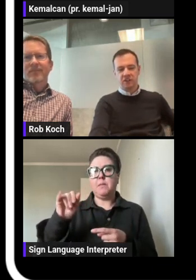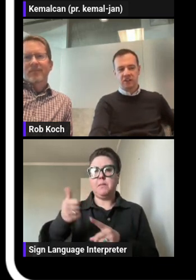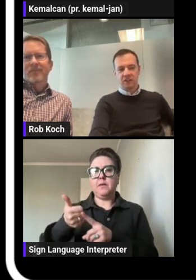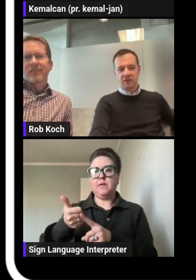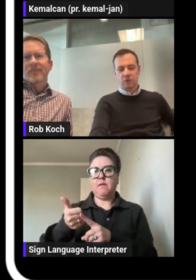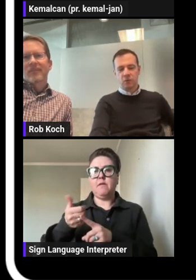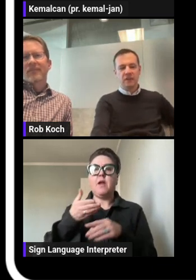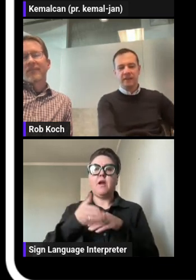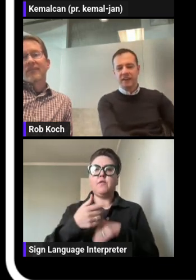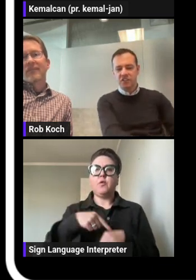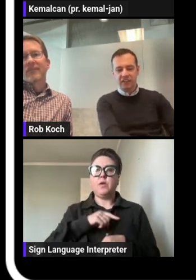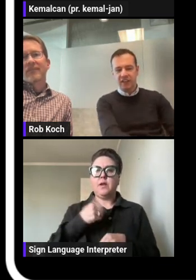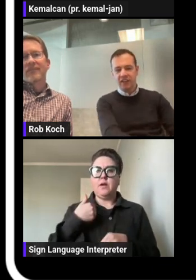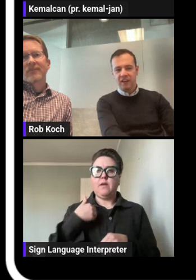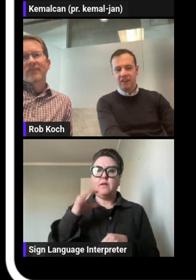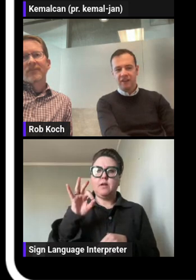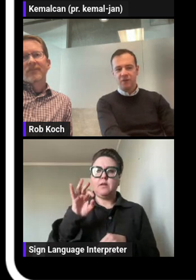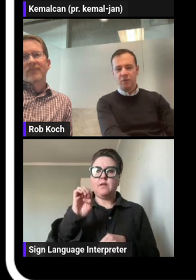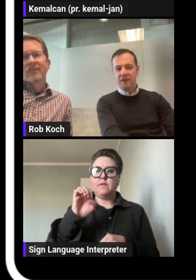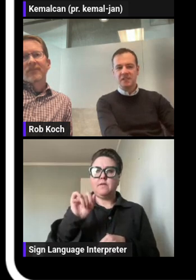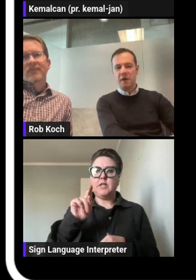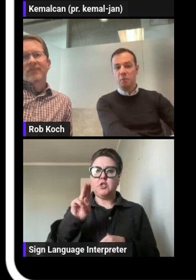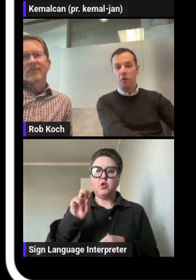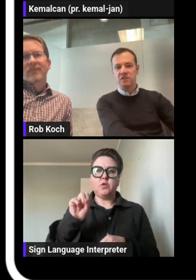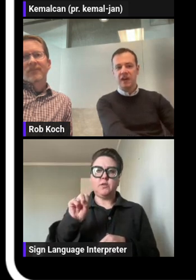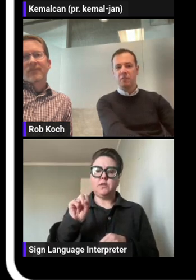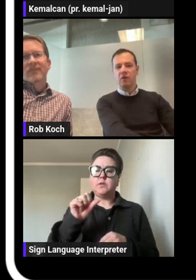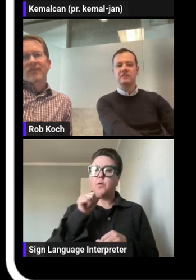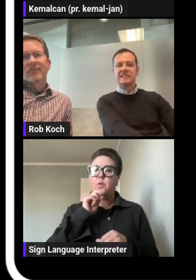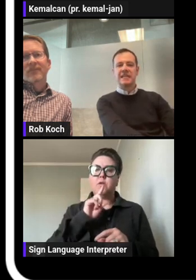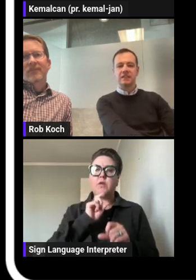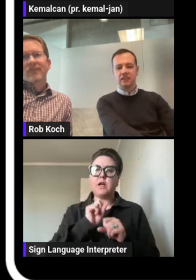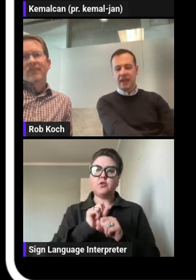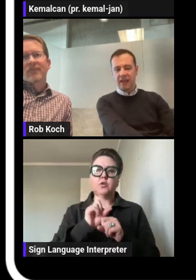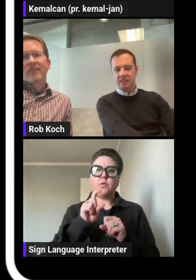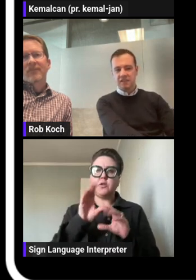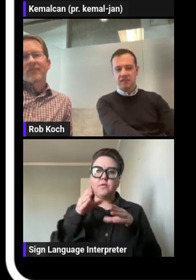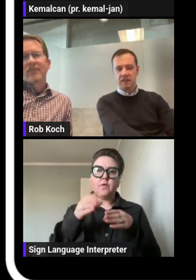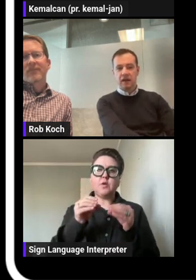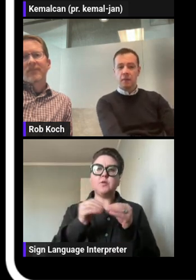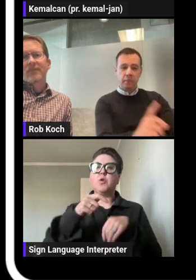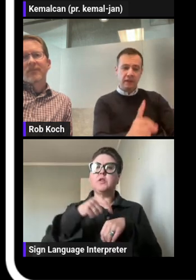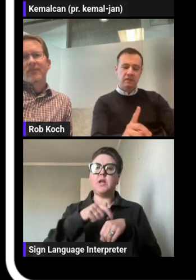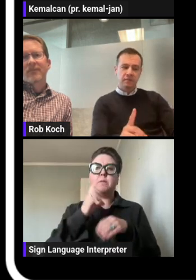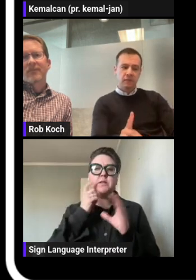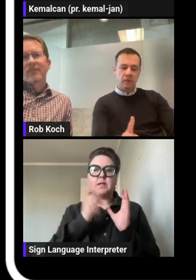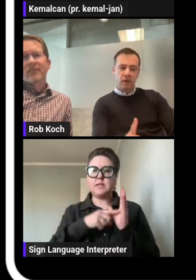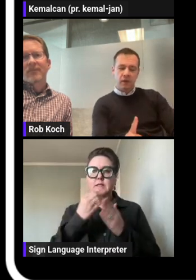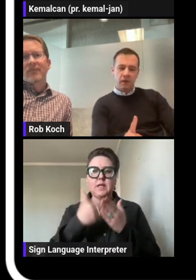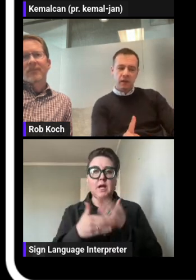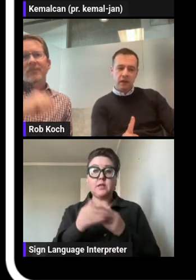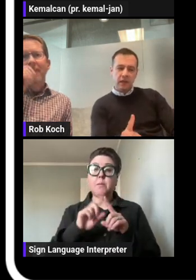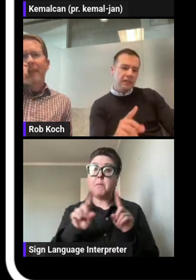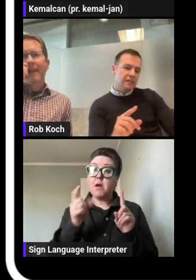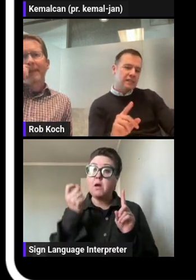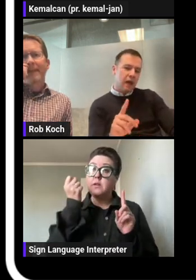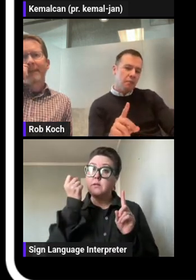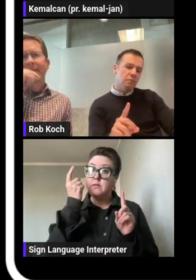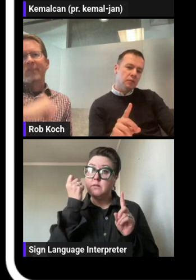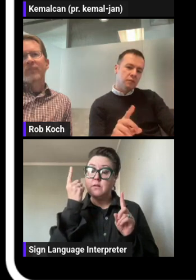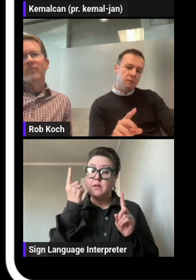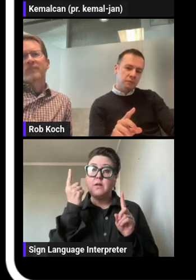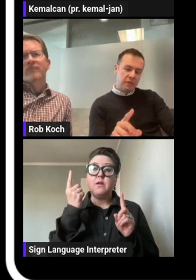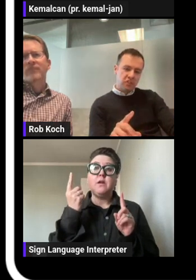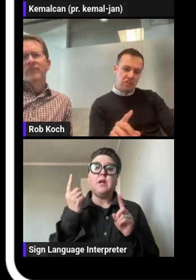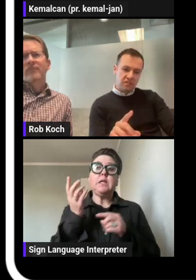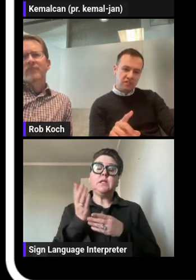feature, we didn't actually want to spend more time on detecting the hands. But in